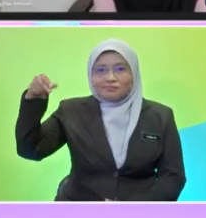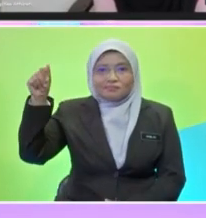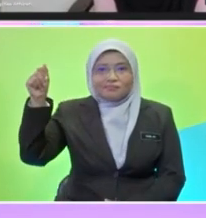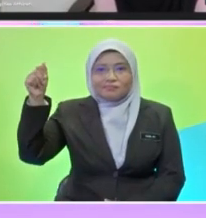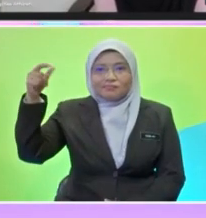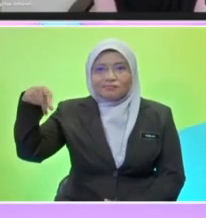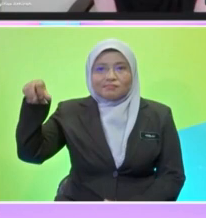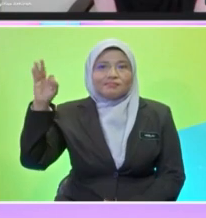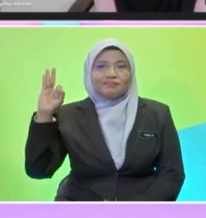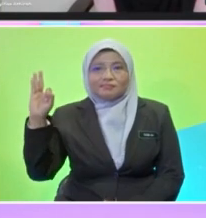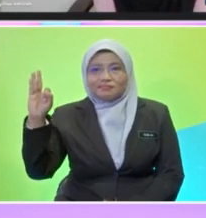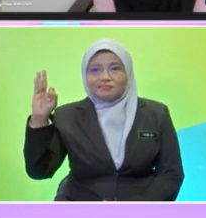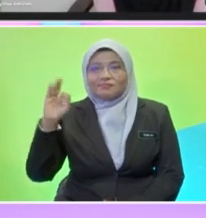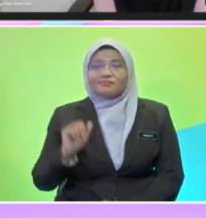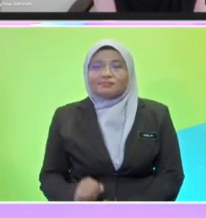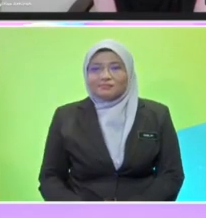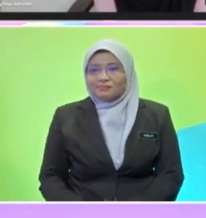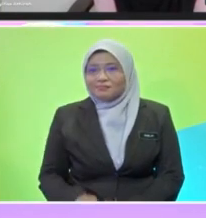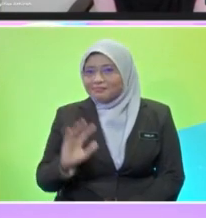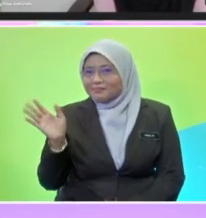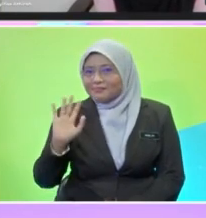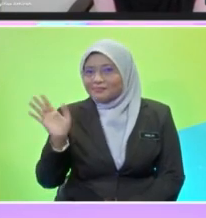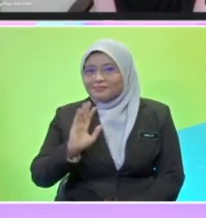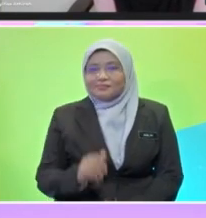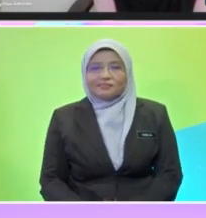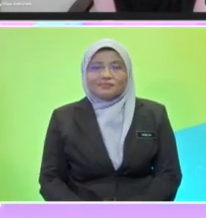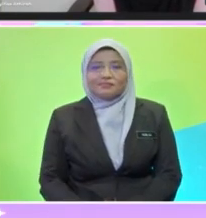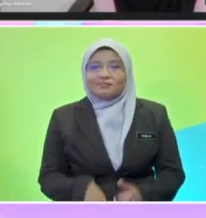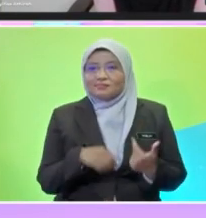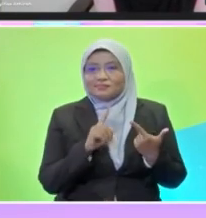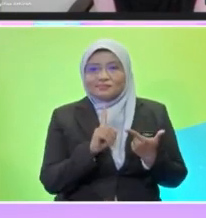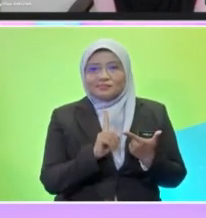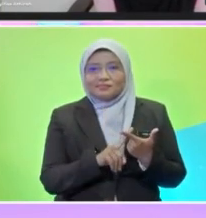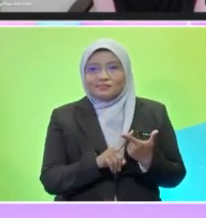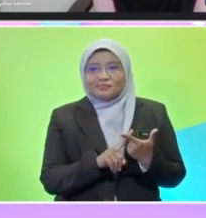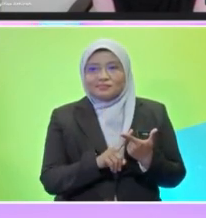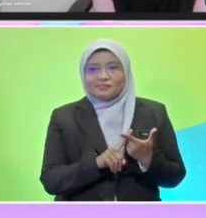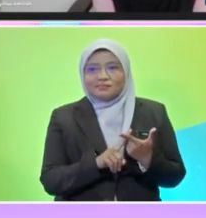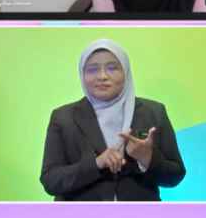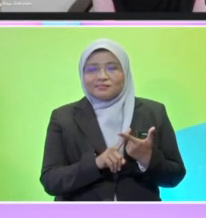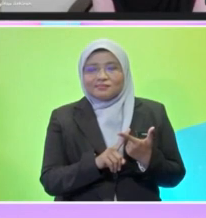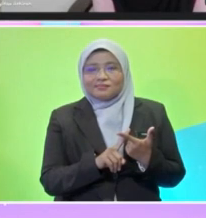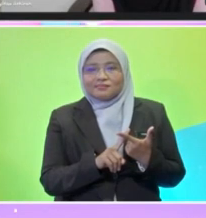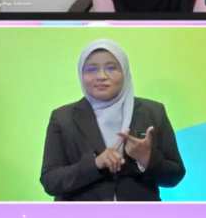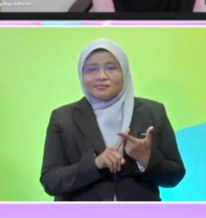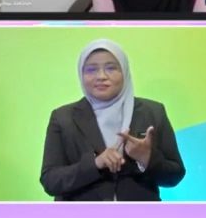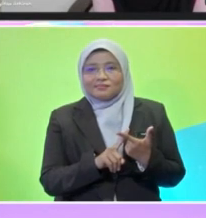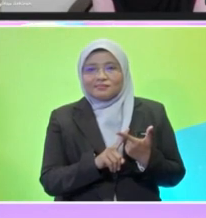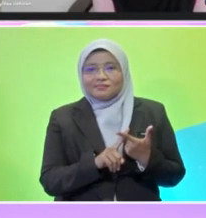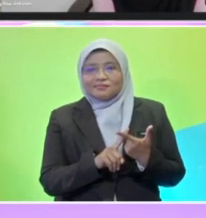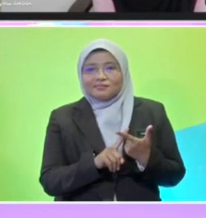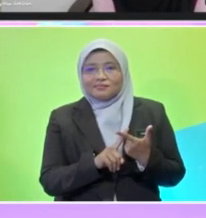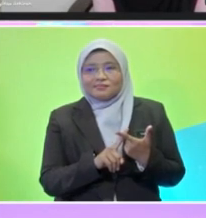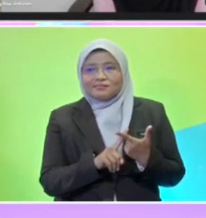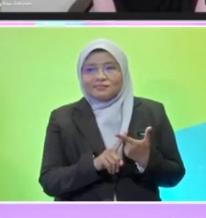Sarjana Utama. Hi, Takif. Hello, Takif. All right, next. Hi, sir. Okay, hi. Next, we have got